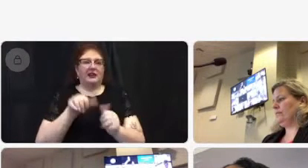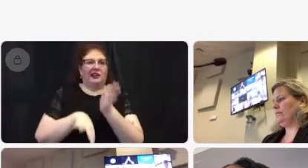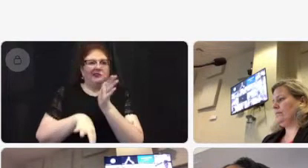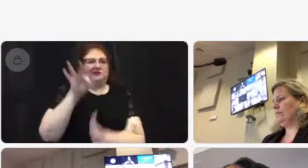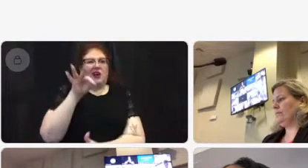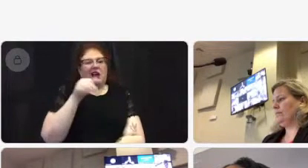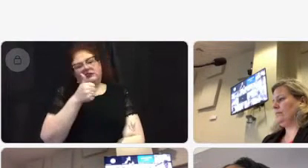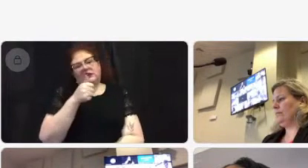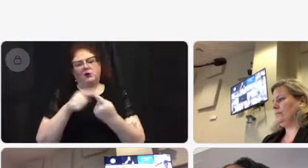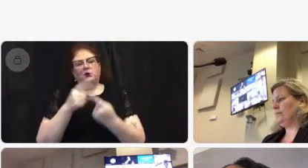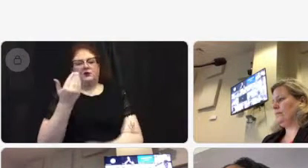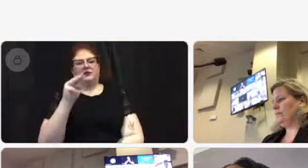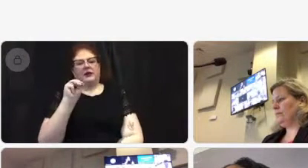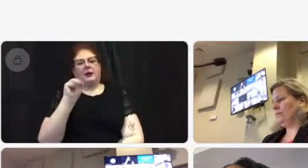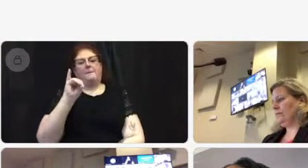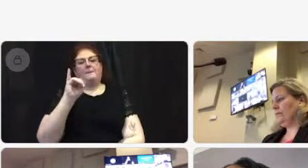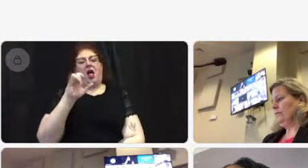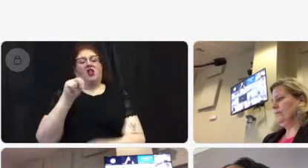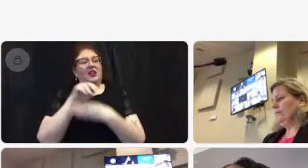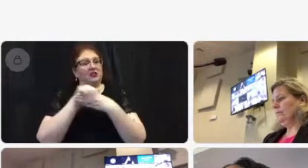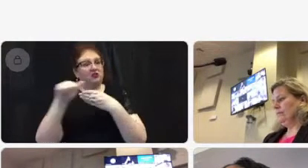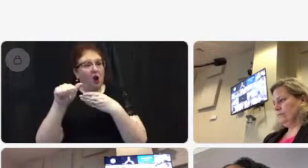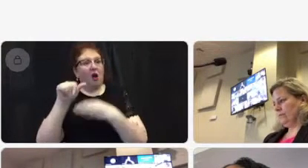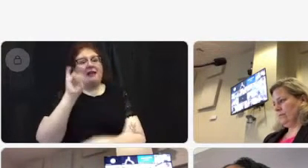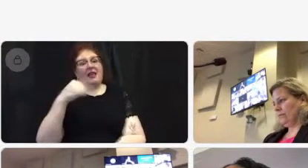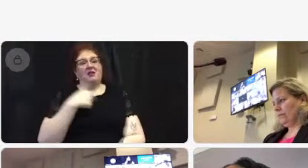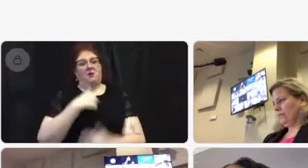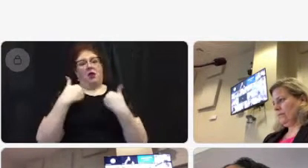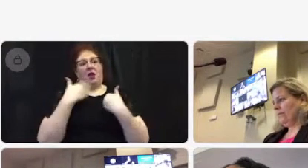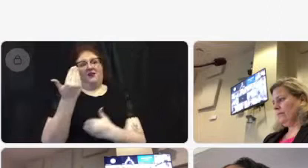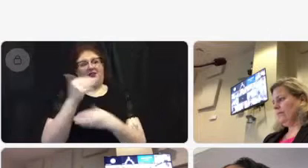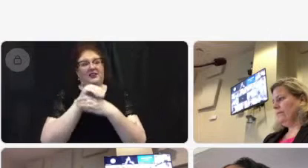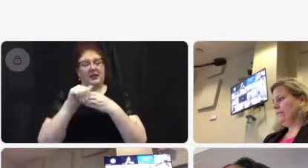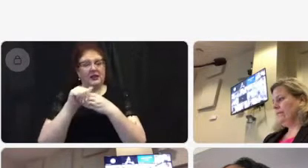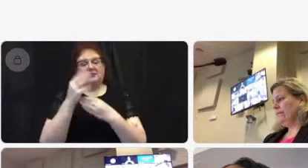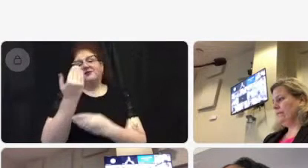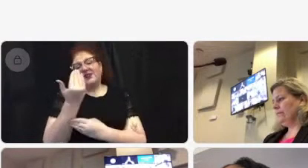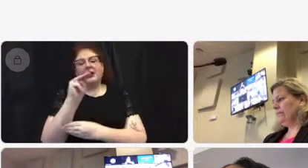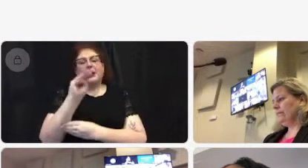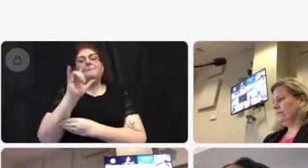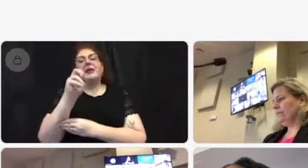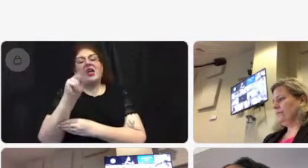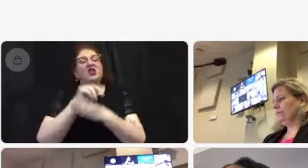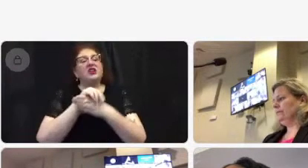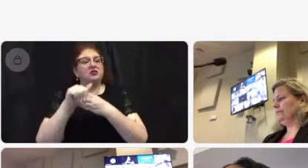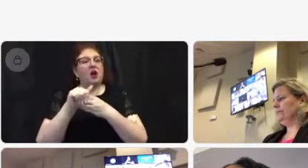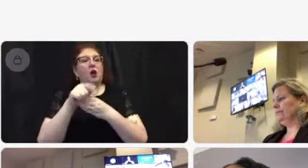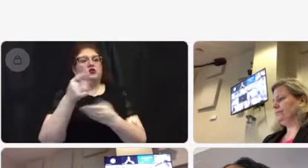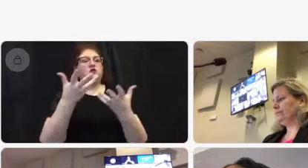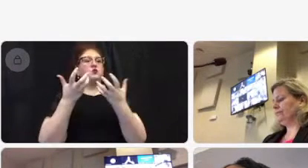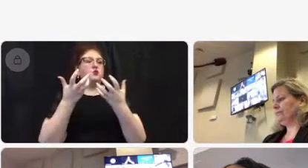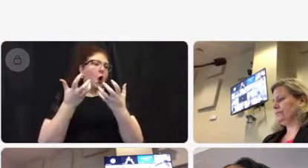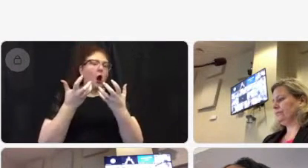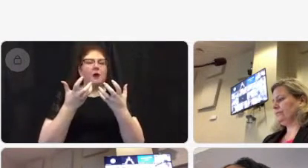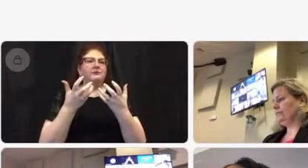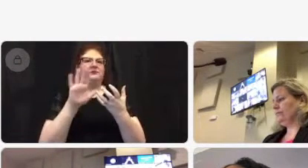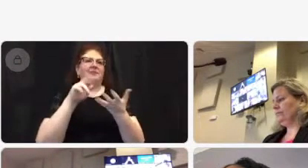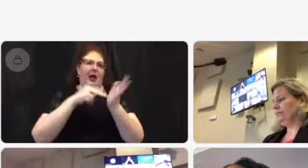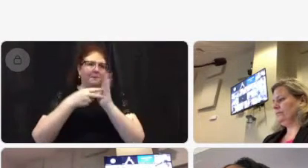15 million, if it was 15, do you want 7.5? And this is annually, I want to make sure I'm